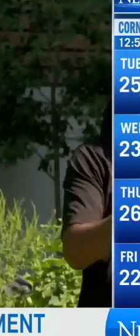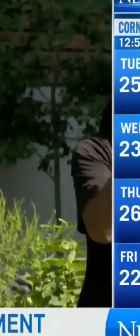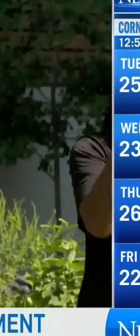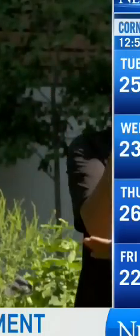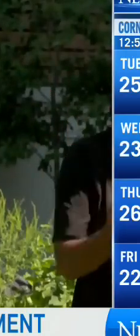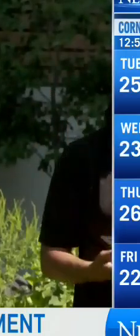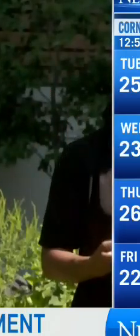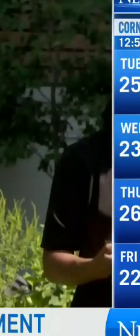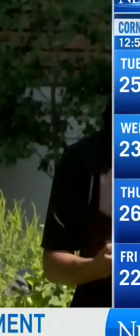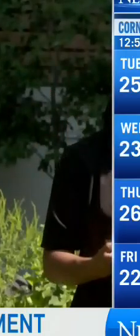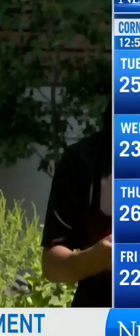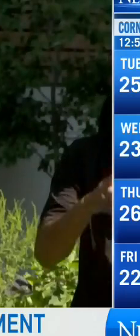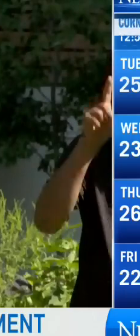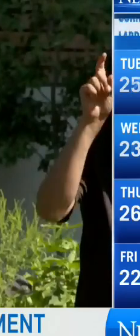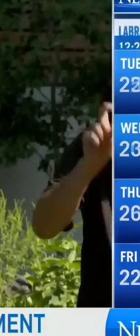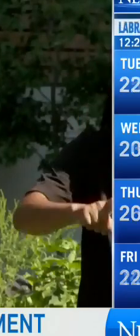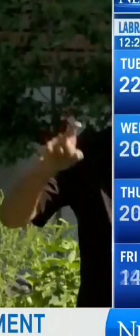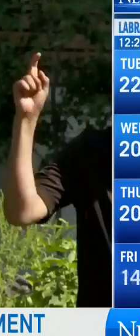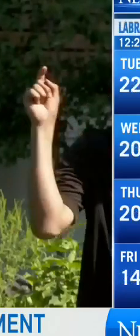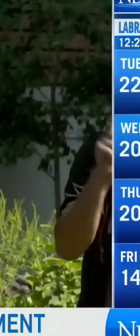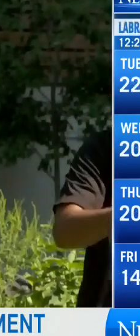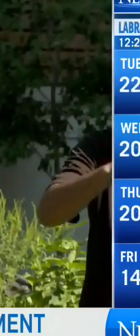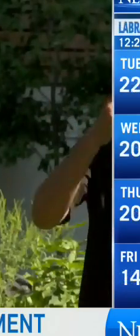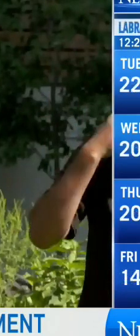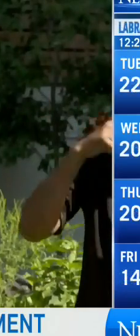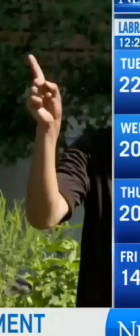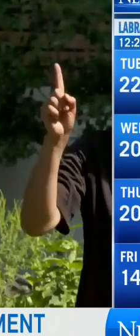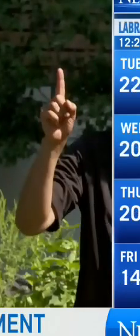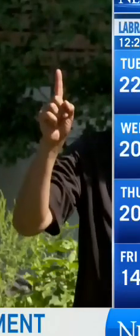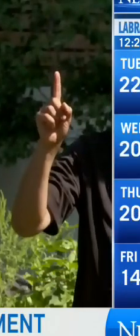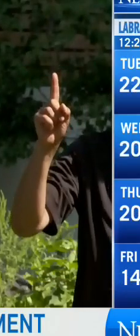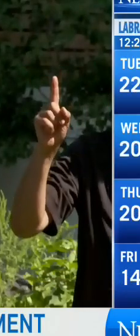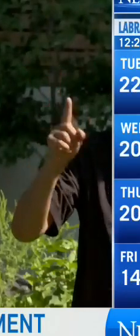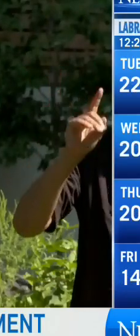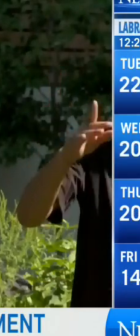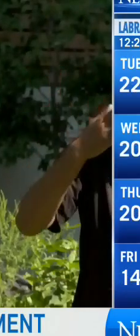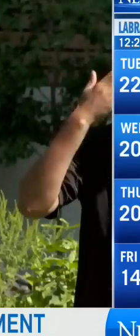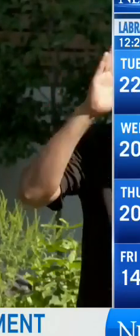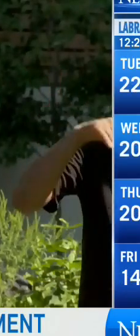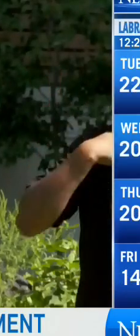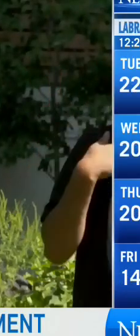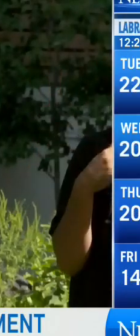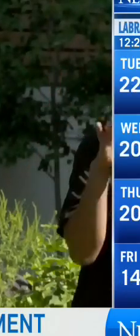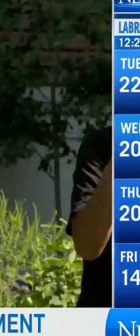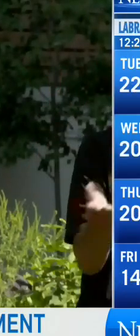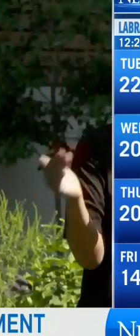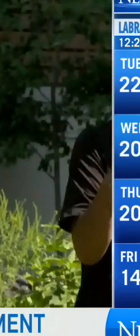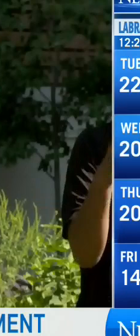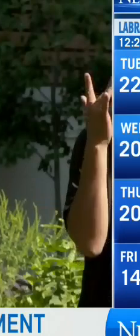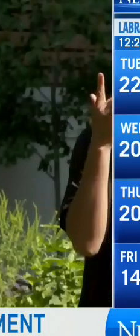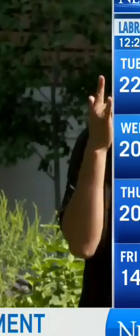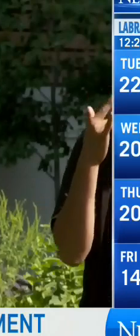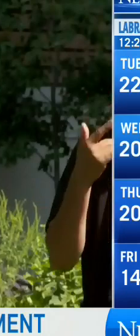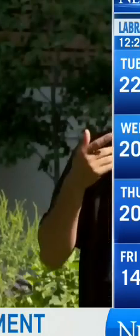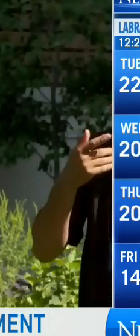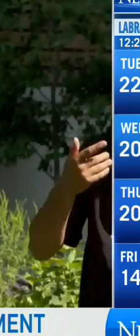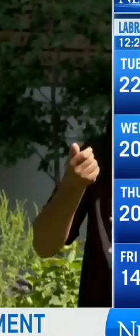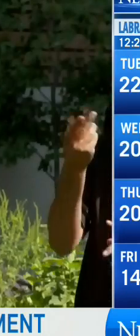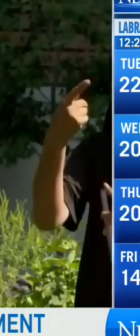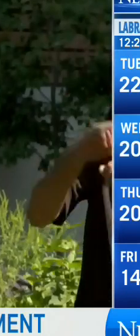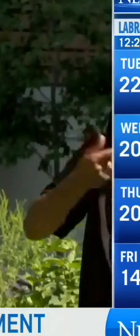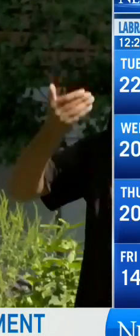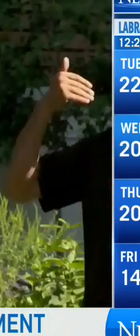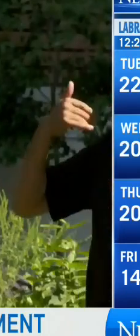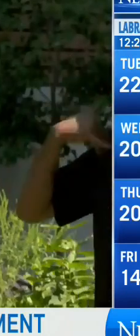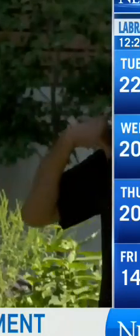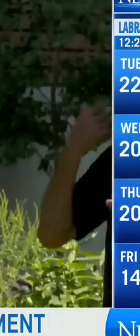this again, pointing out that we called for this months ago, exactly in recognition. Il